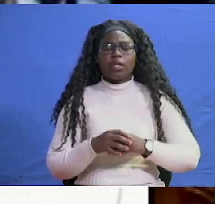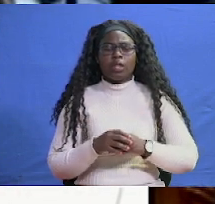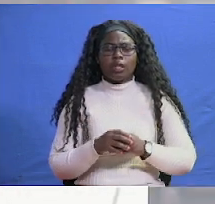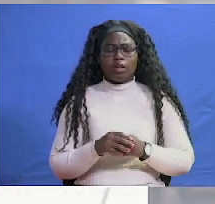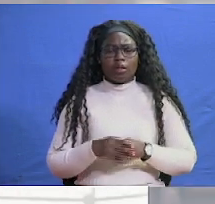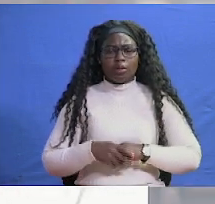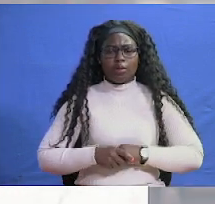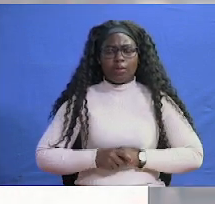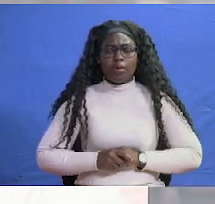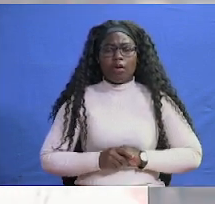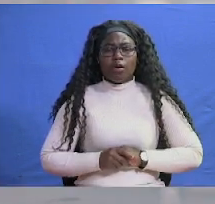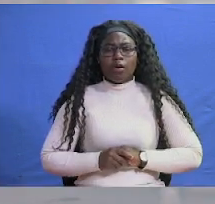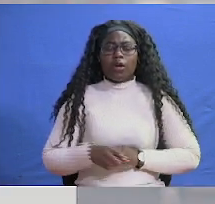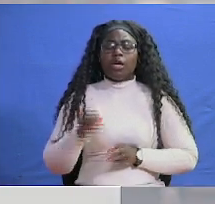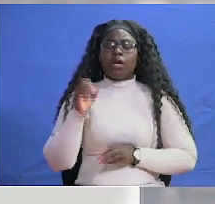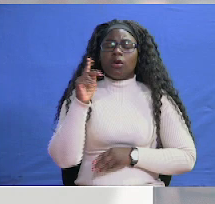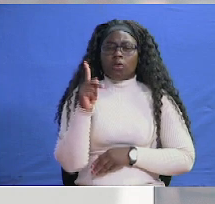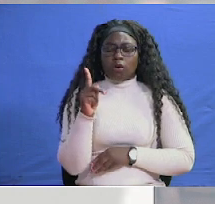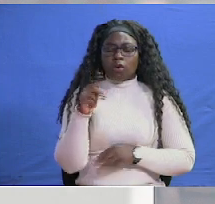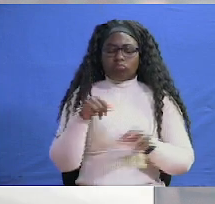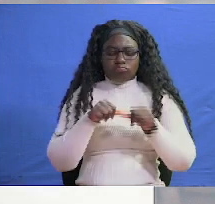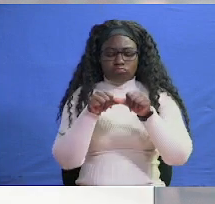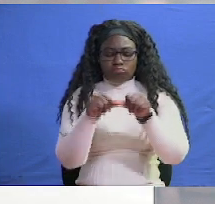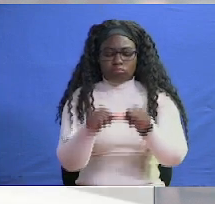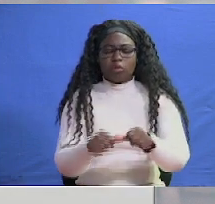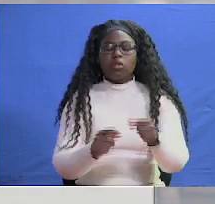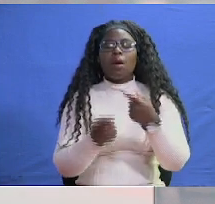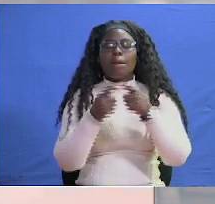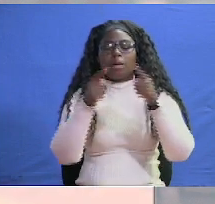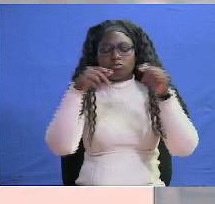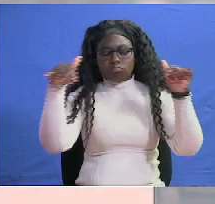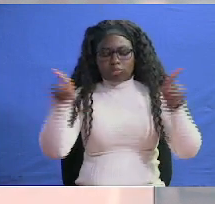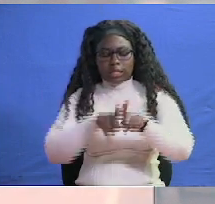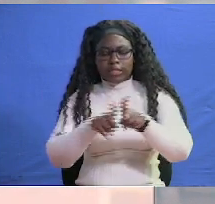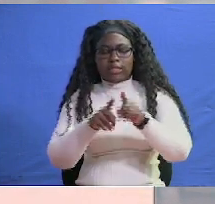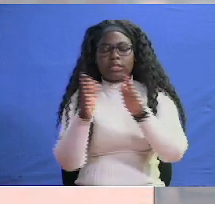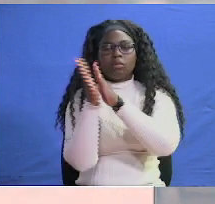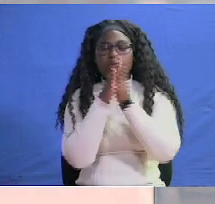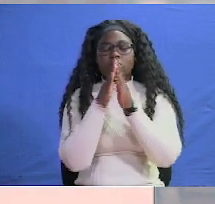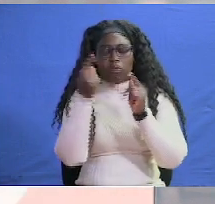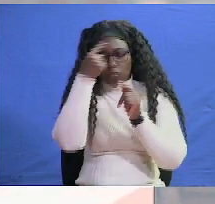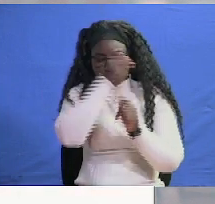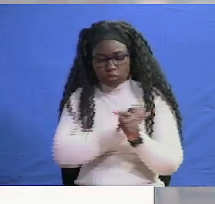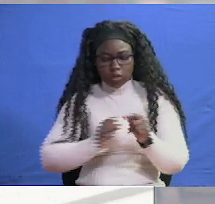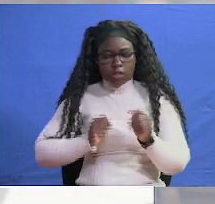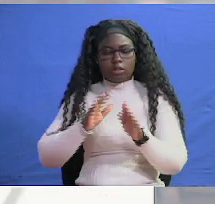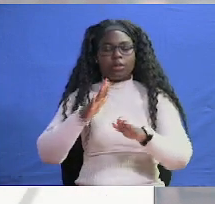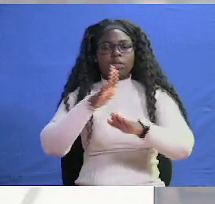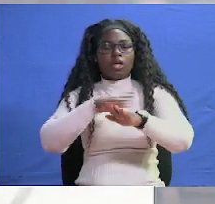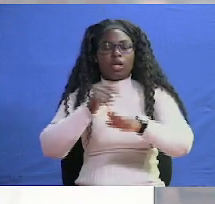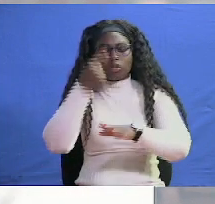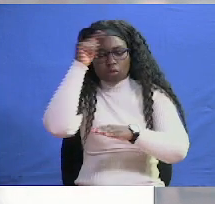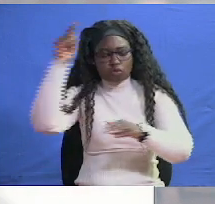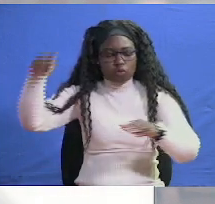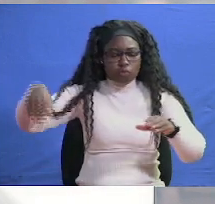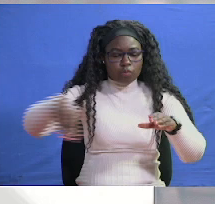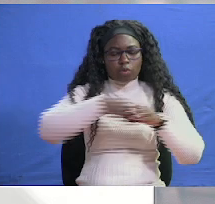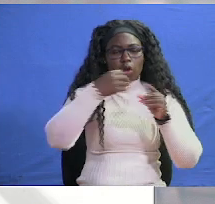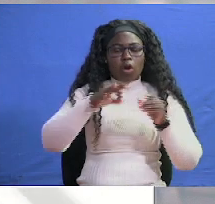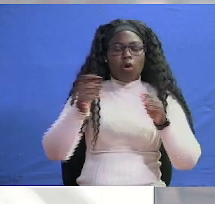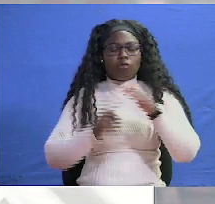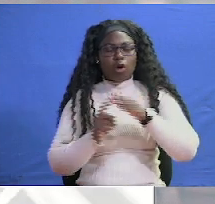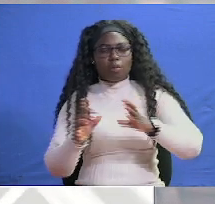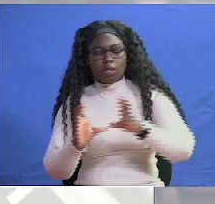Will this? Okay, moving on, but still on the same story. Disgruntled senators are calling for the sacking of the